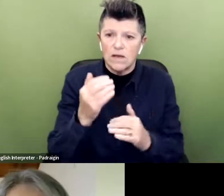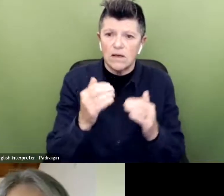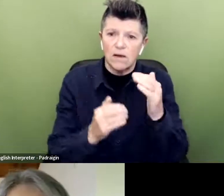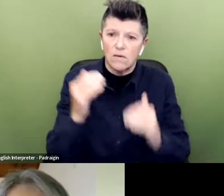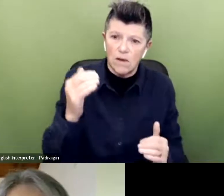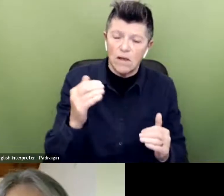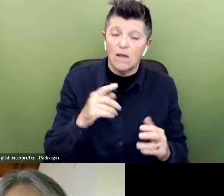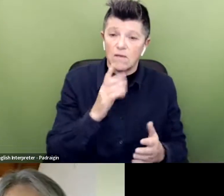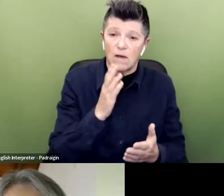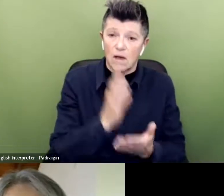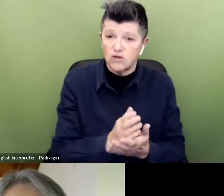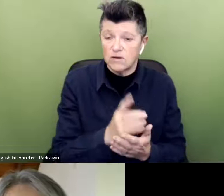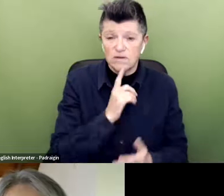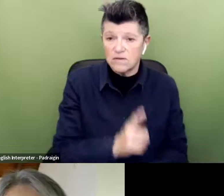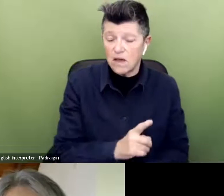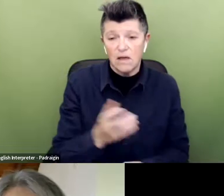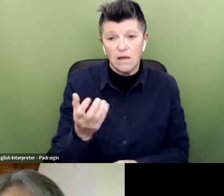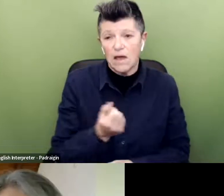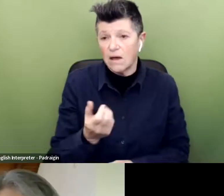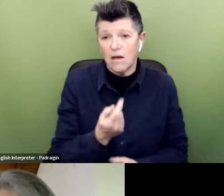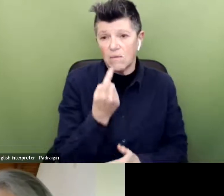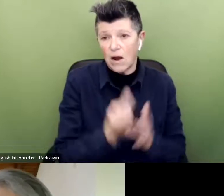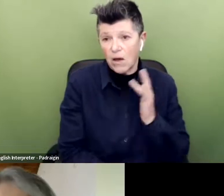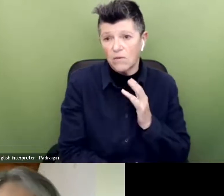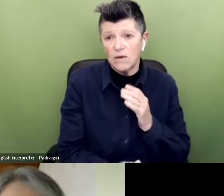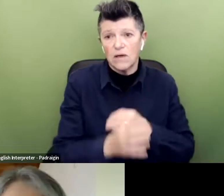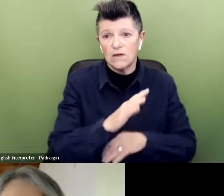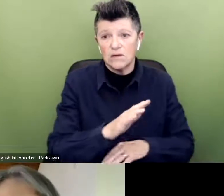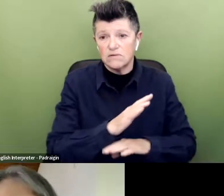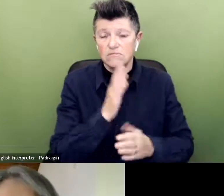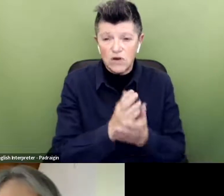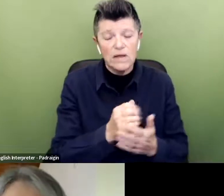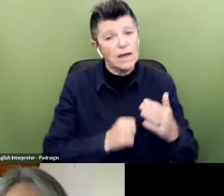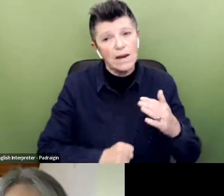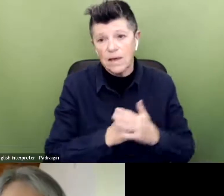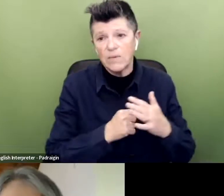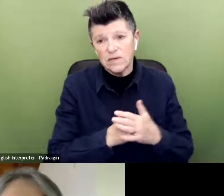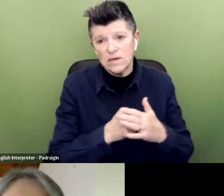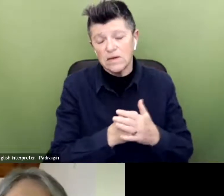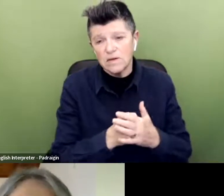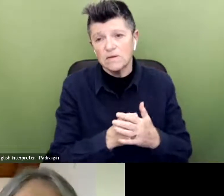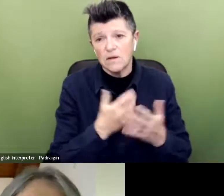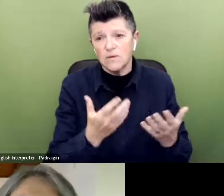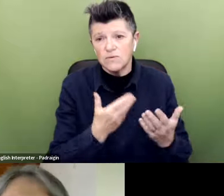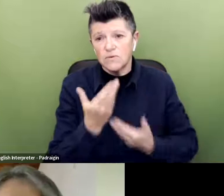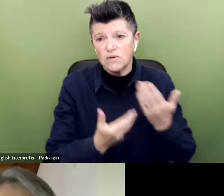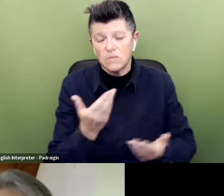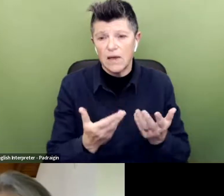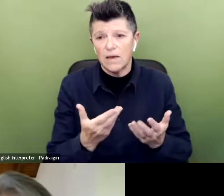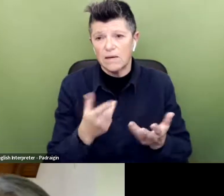a very limited proxy of individuals' deprivation. And so we should look at